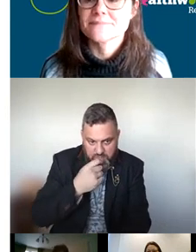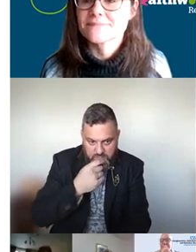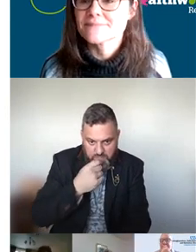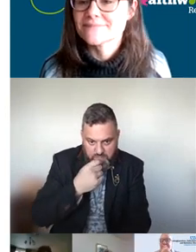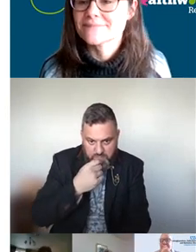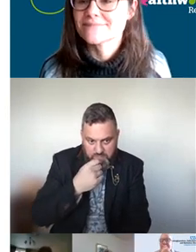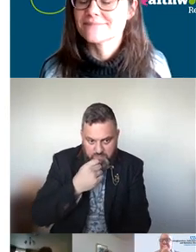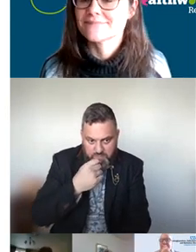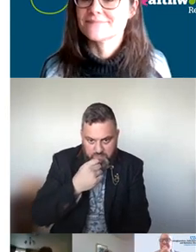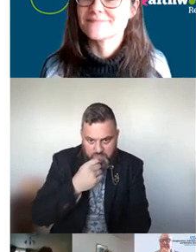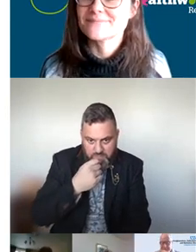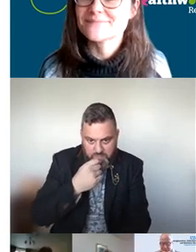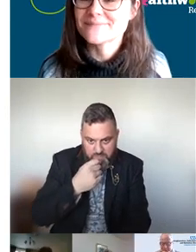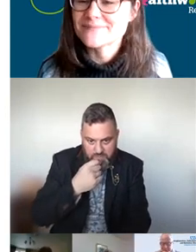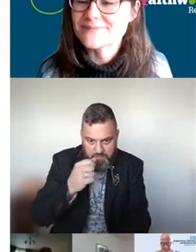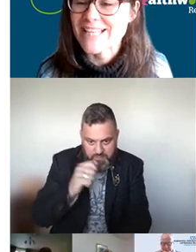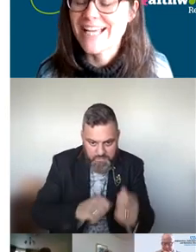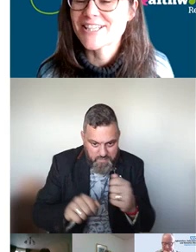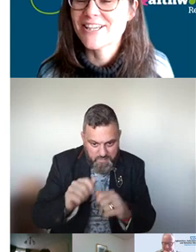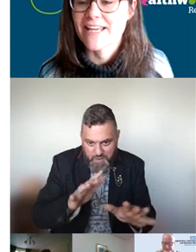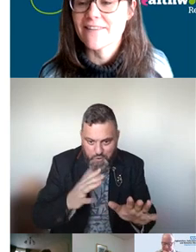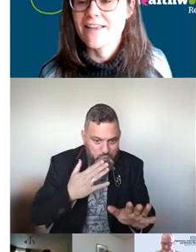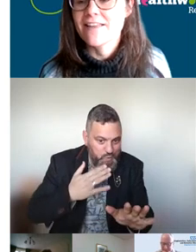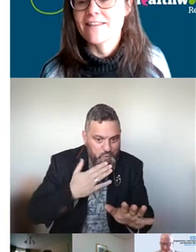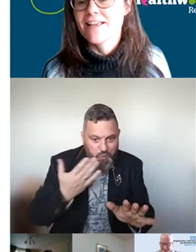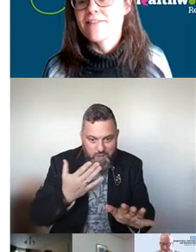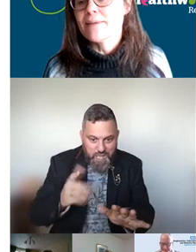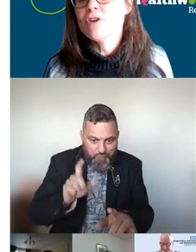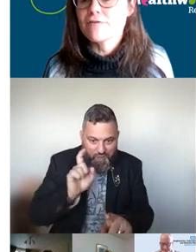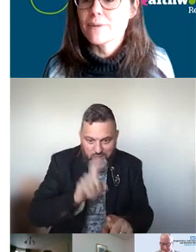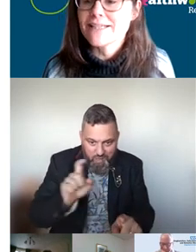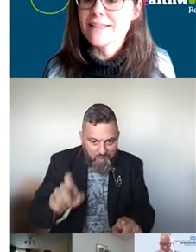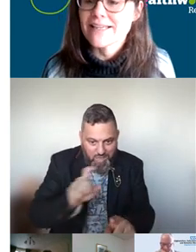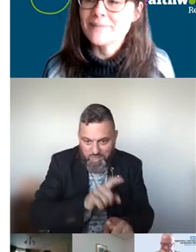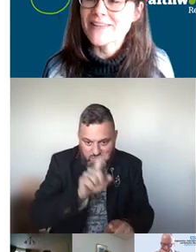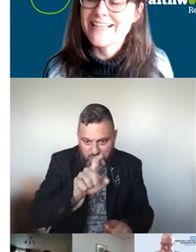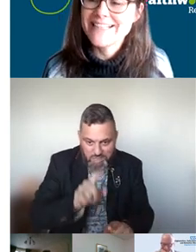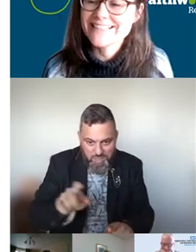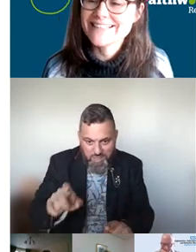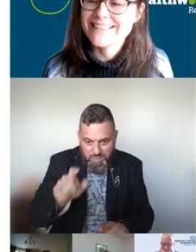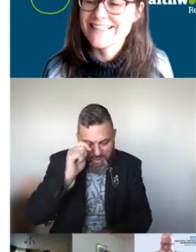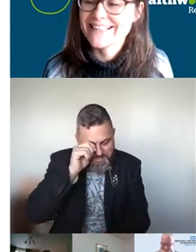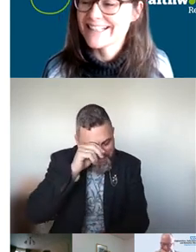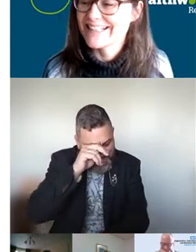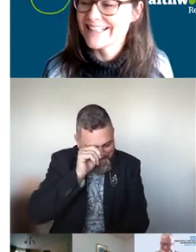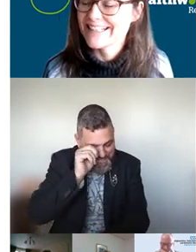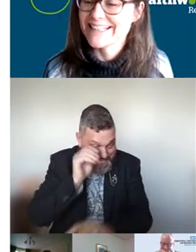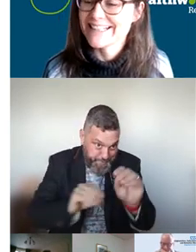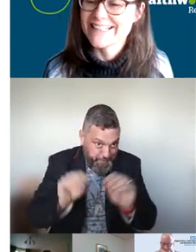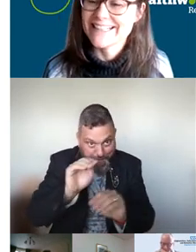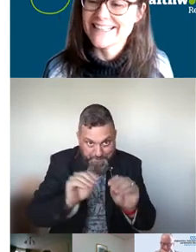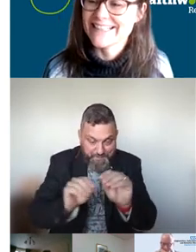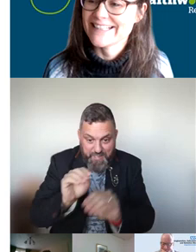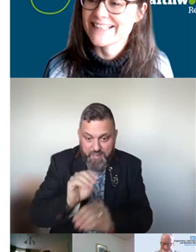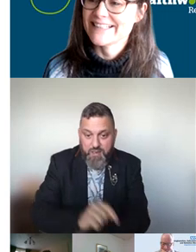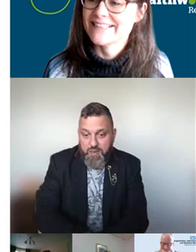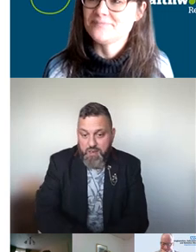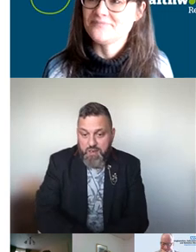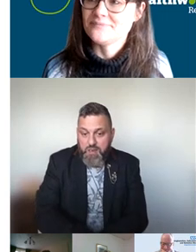Yes, thank you. I'm just getting used to where the buttons are on this system. They move every week, quite different from the ones I normally are.